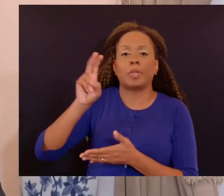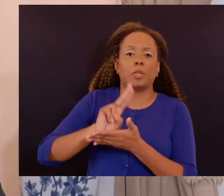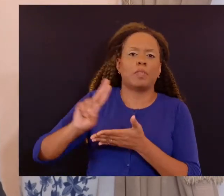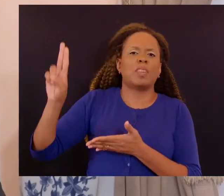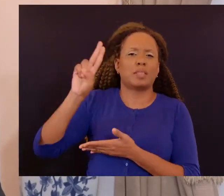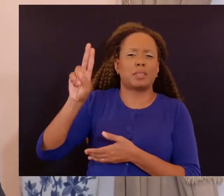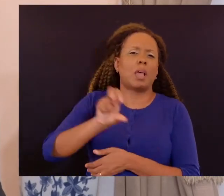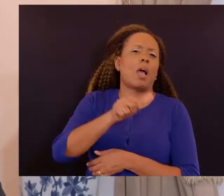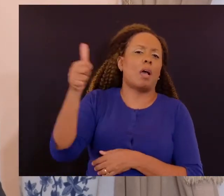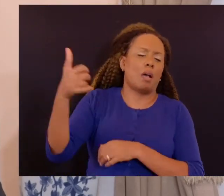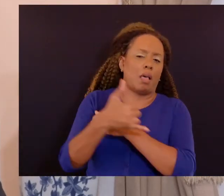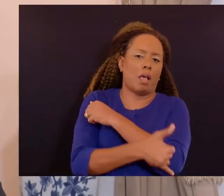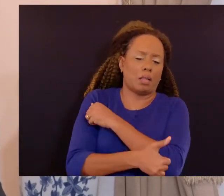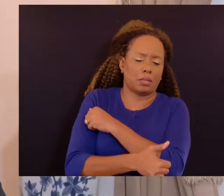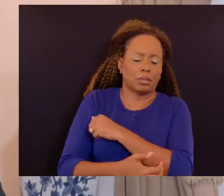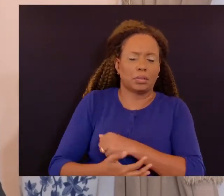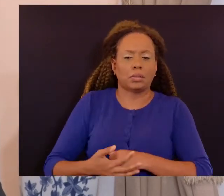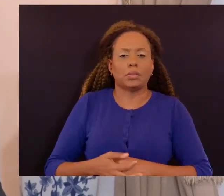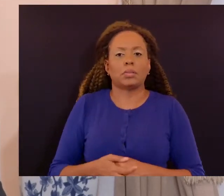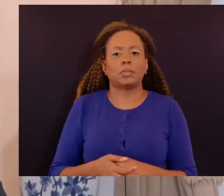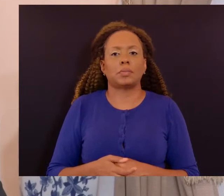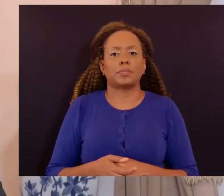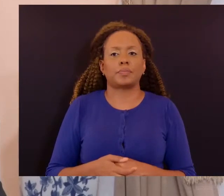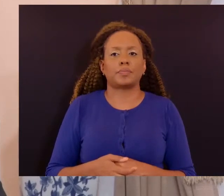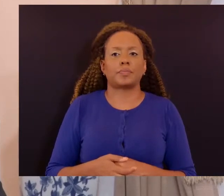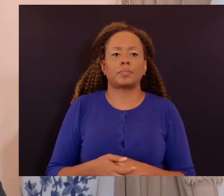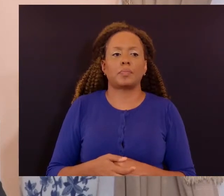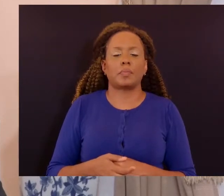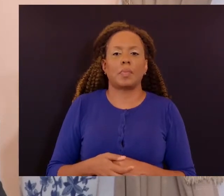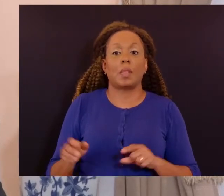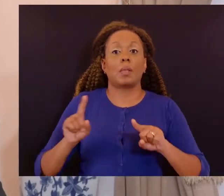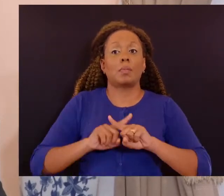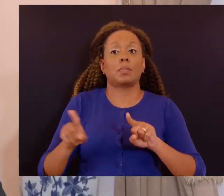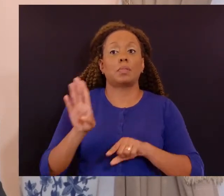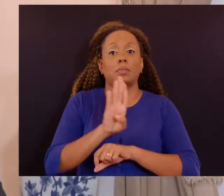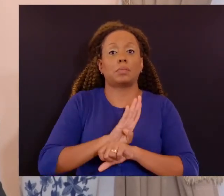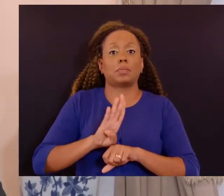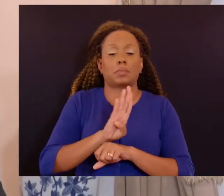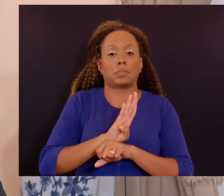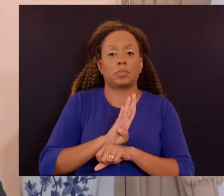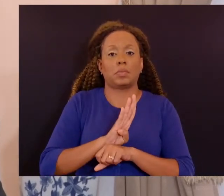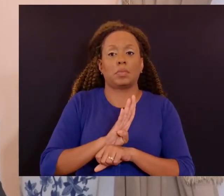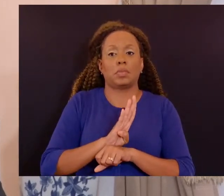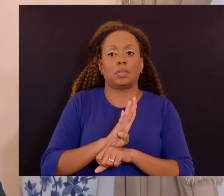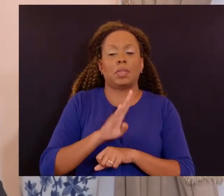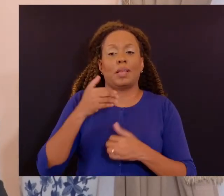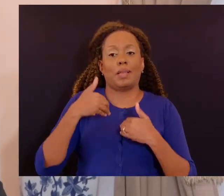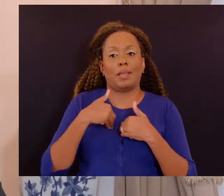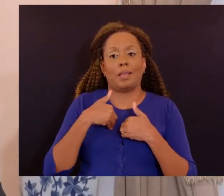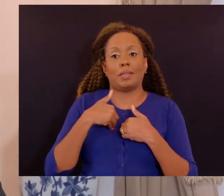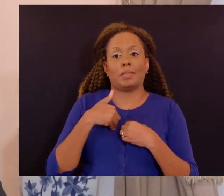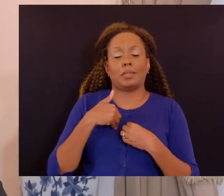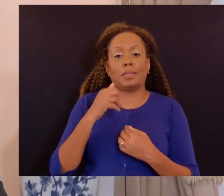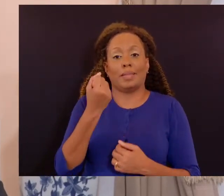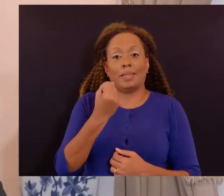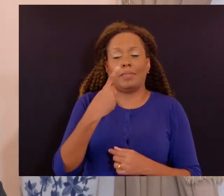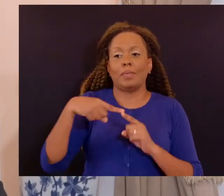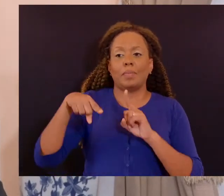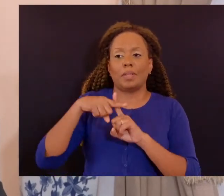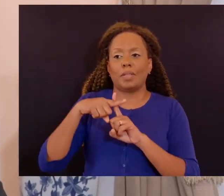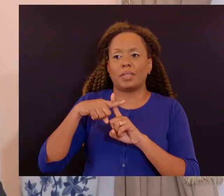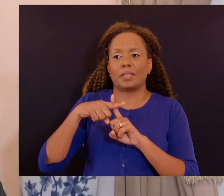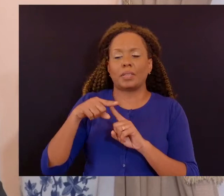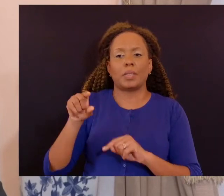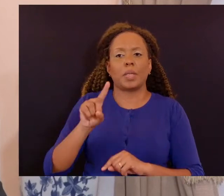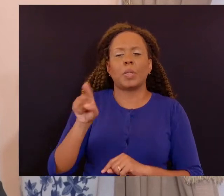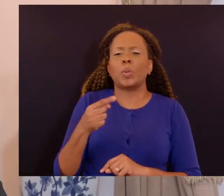that apart from the common entrance examination, we only have what is referred to as the criterion reference test or assessment, which takes